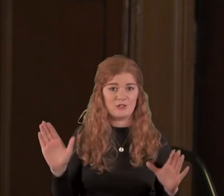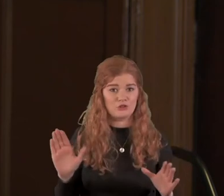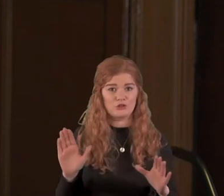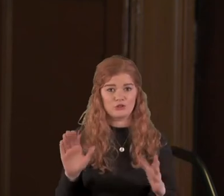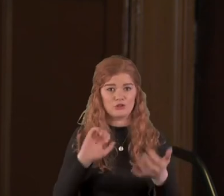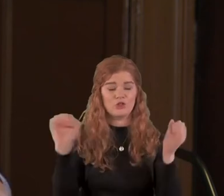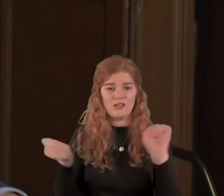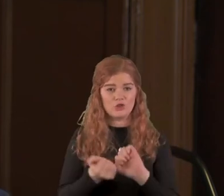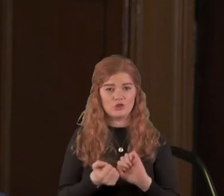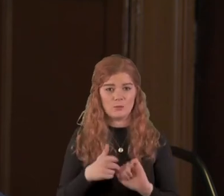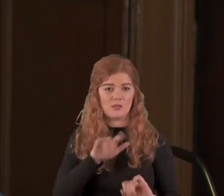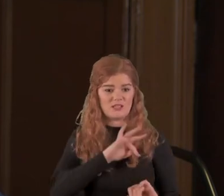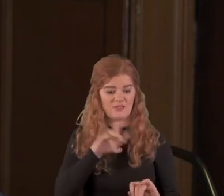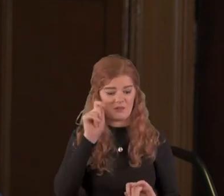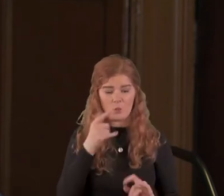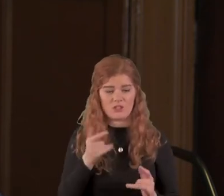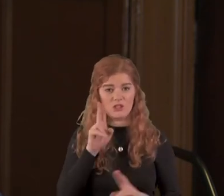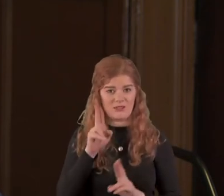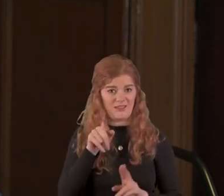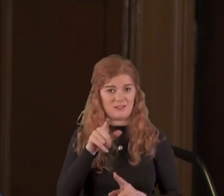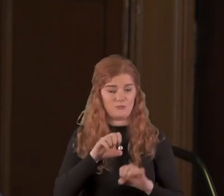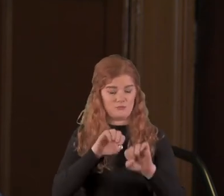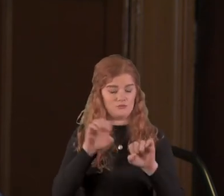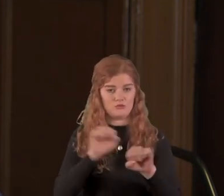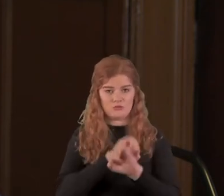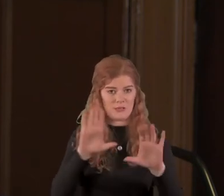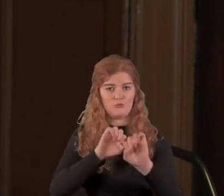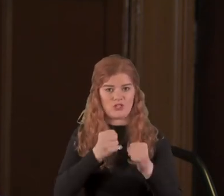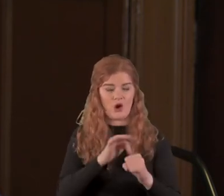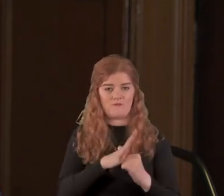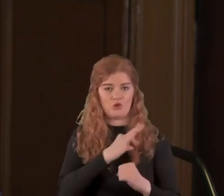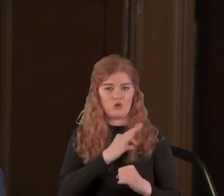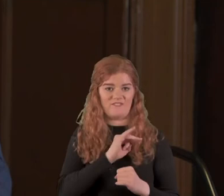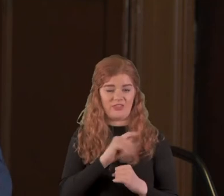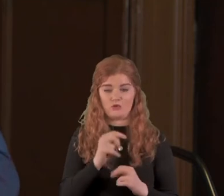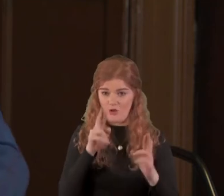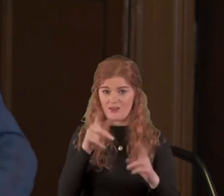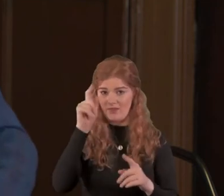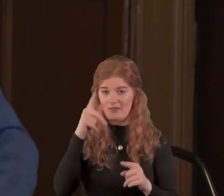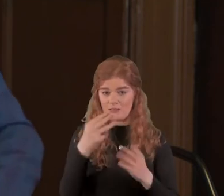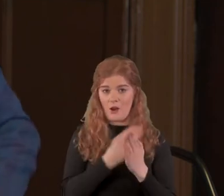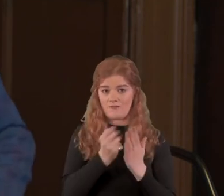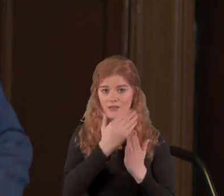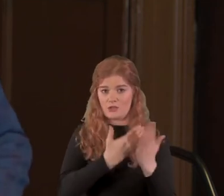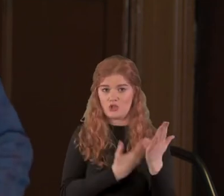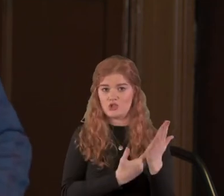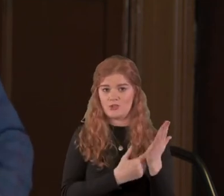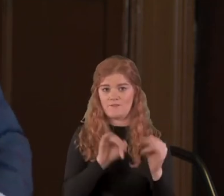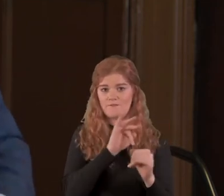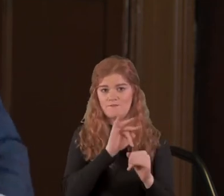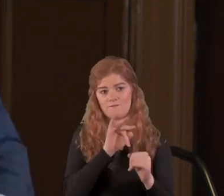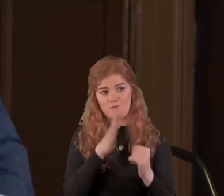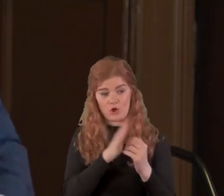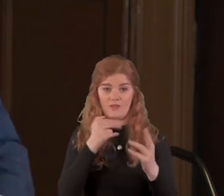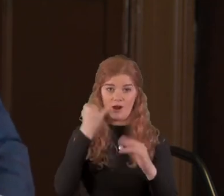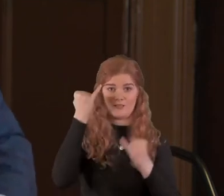a clear change, and I would suggest a clear breach of good faith. Yeah, I think that is part of the legislation for the notional parliaments